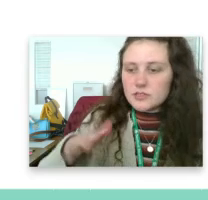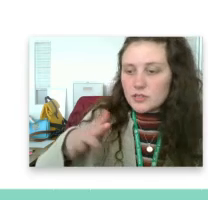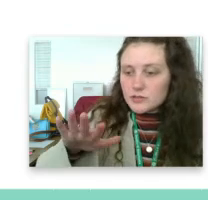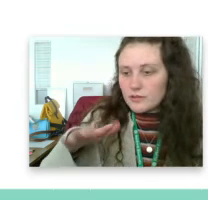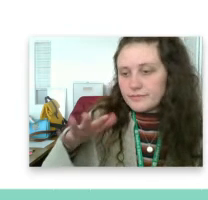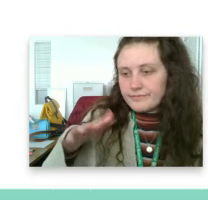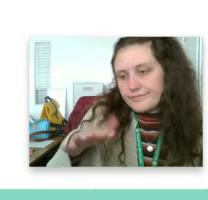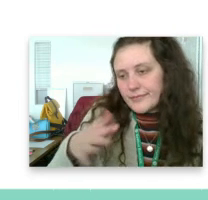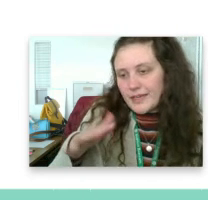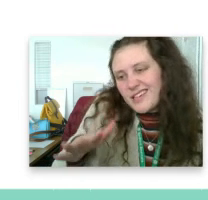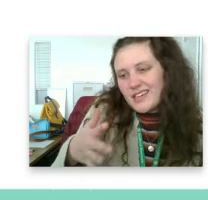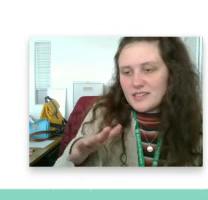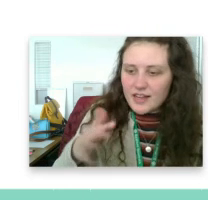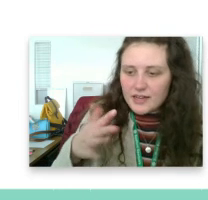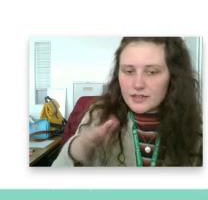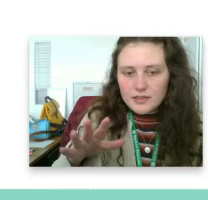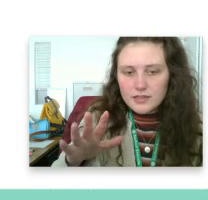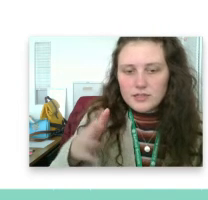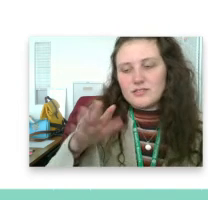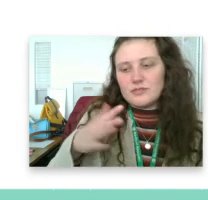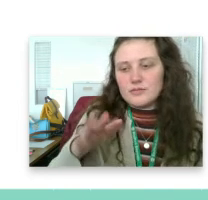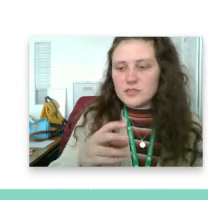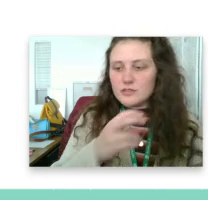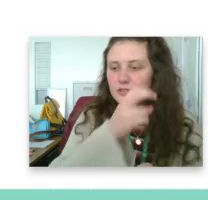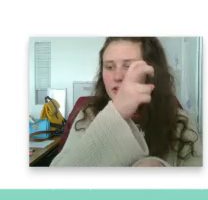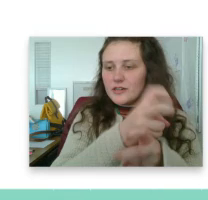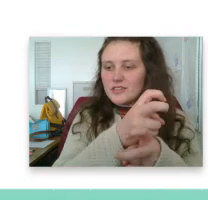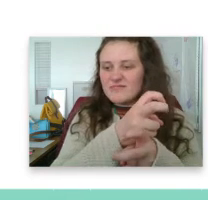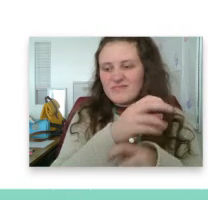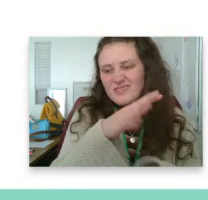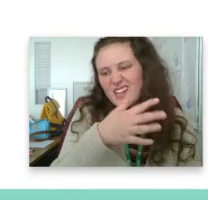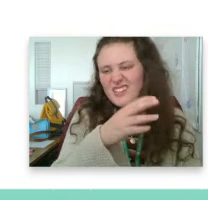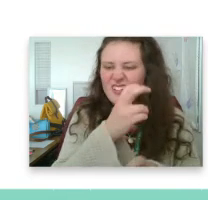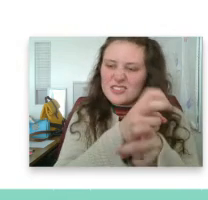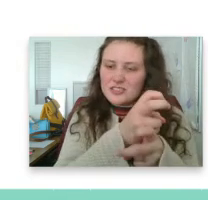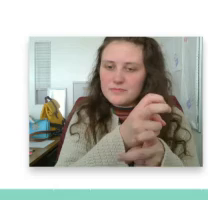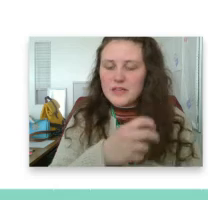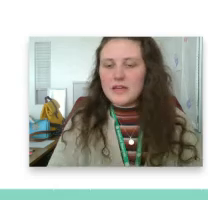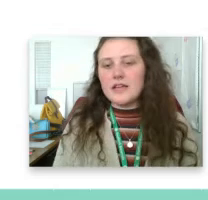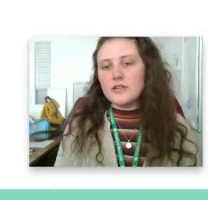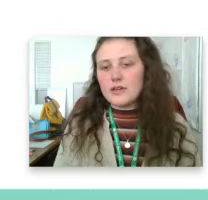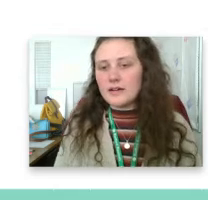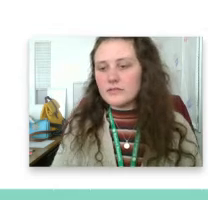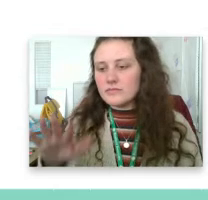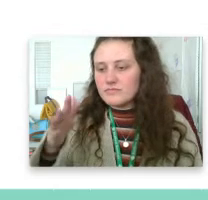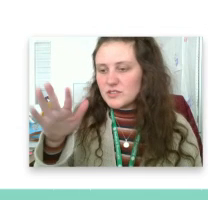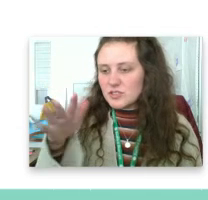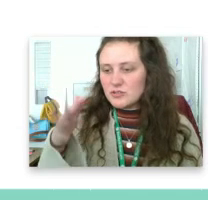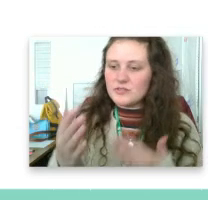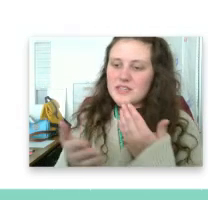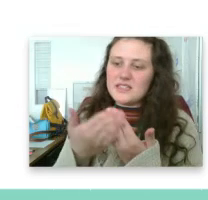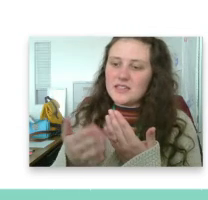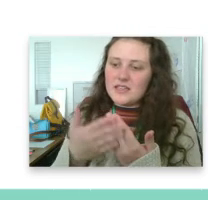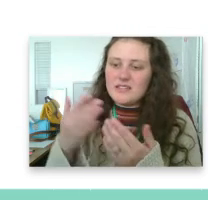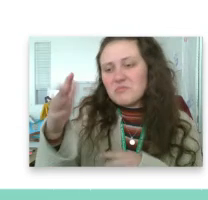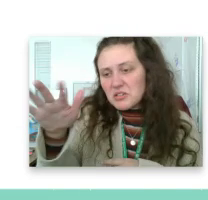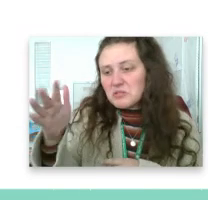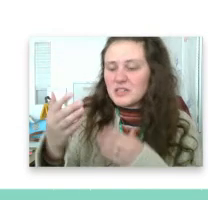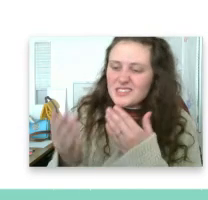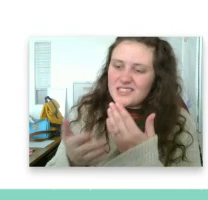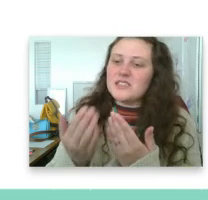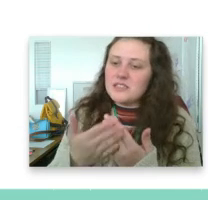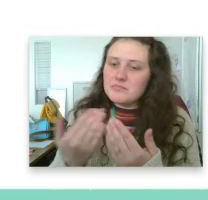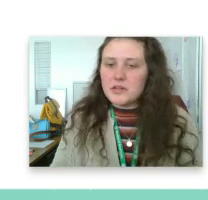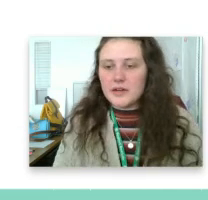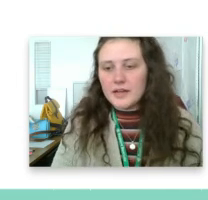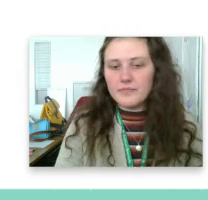So you have so-so, like, kinda. So hard, kinda hard. And then you have so easy, like, oh,